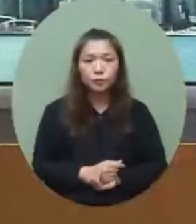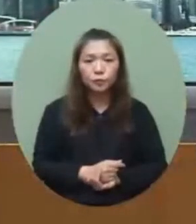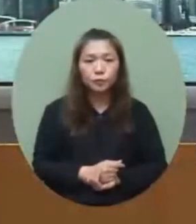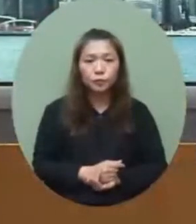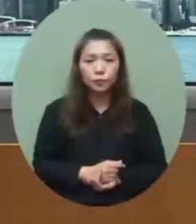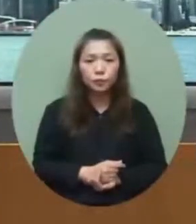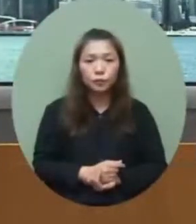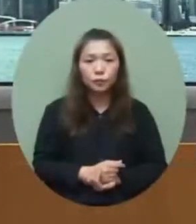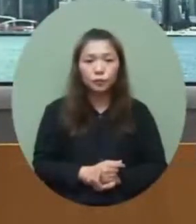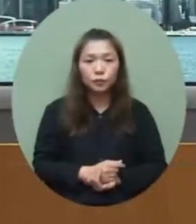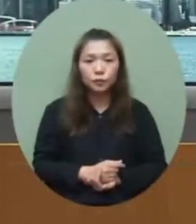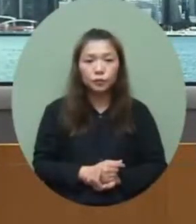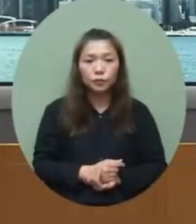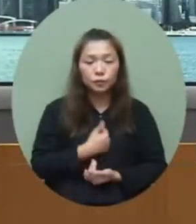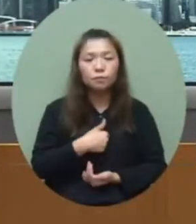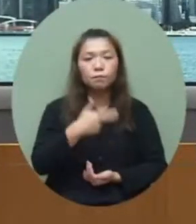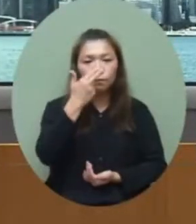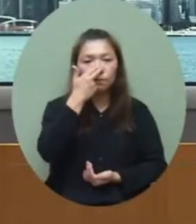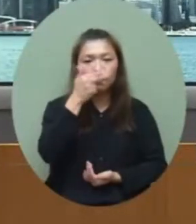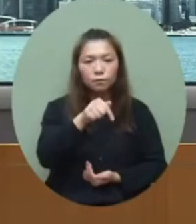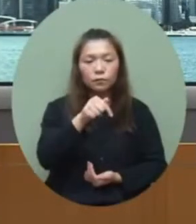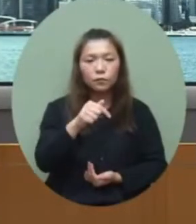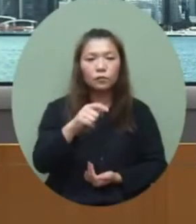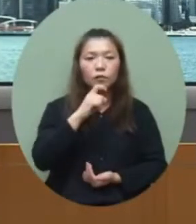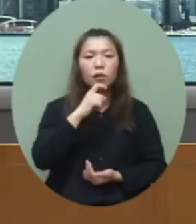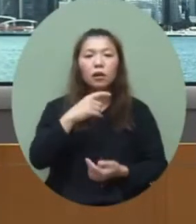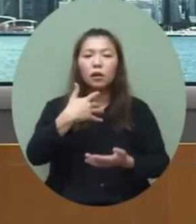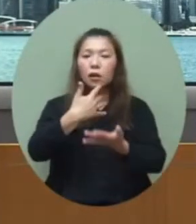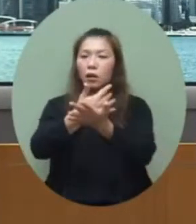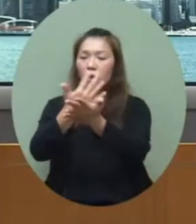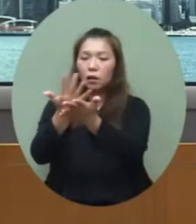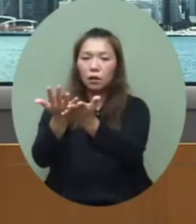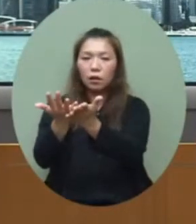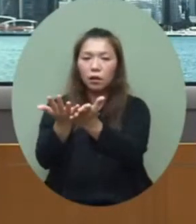hybrid immunity as put forward by experts?